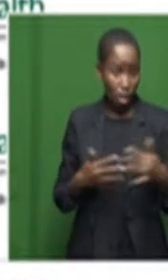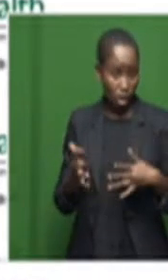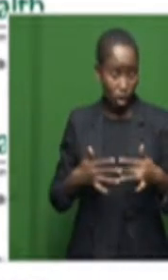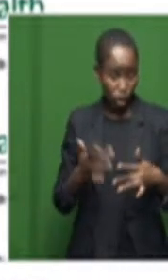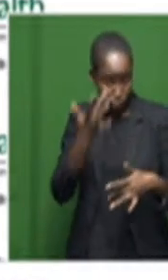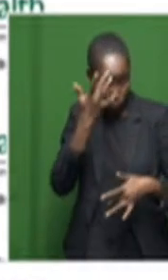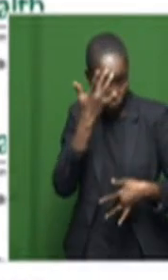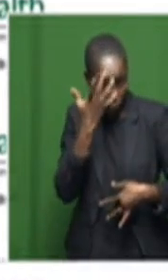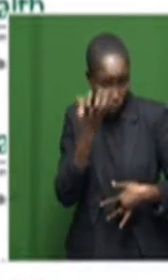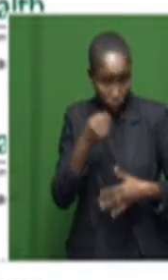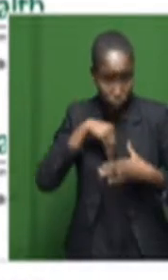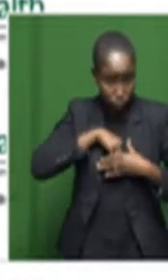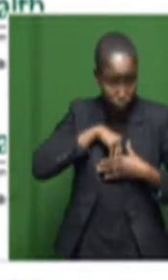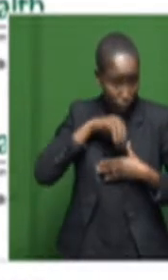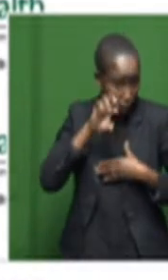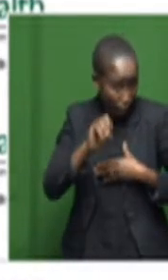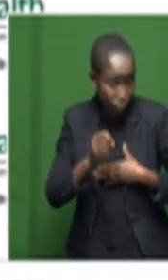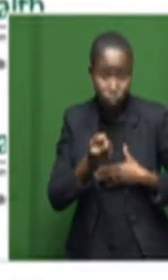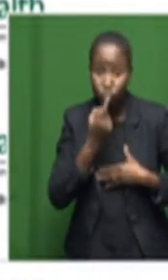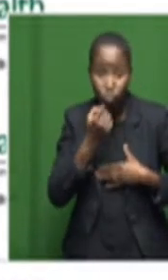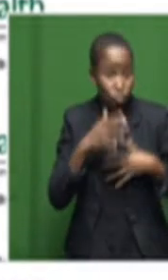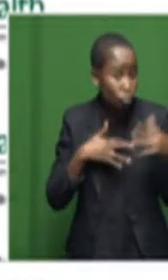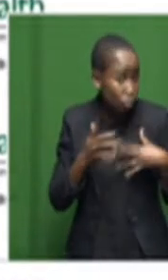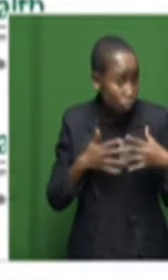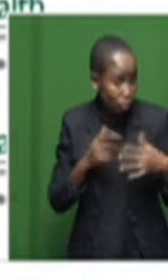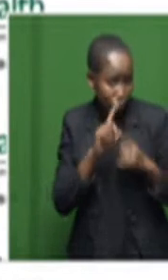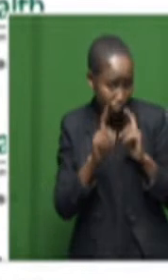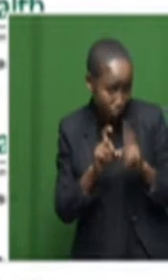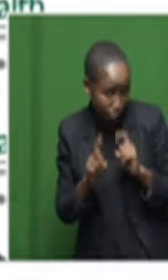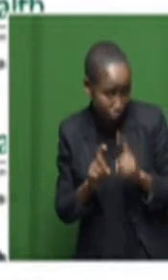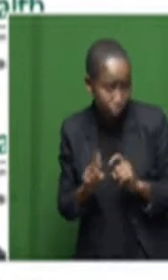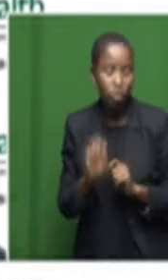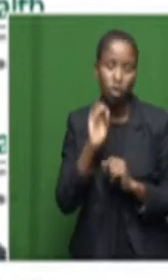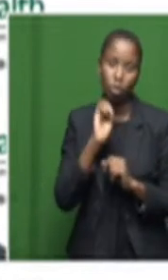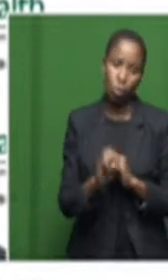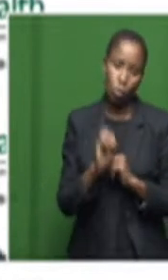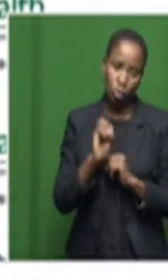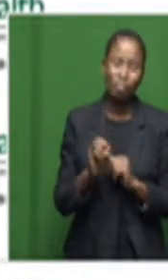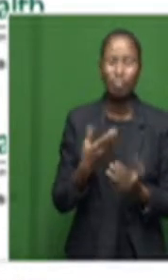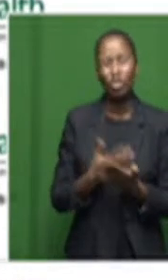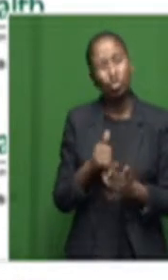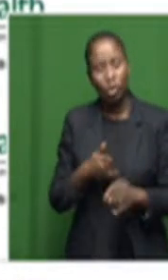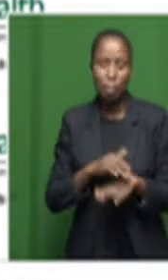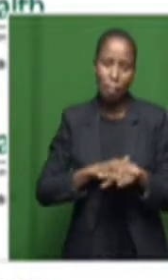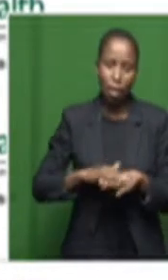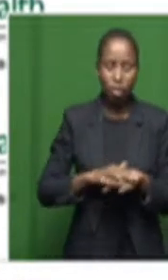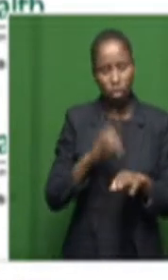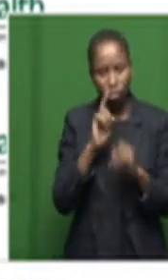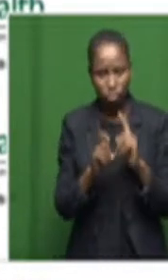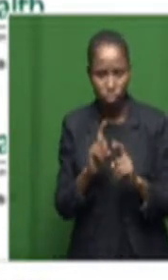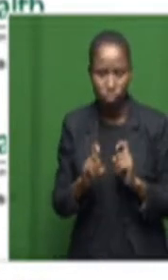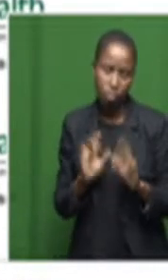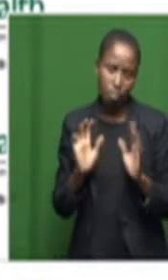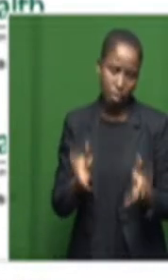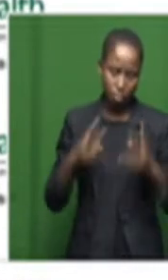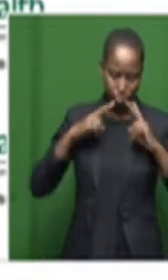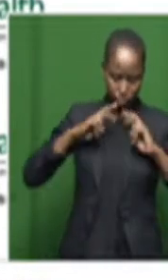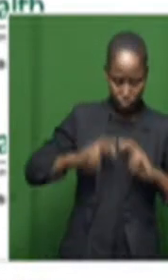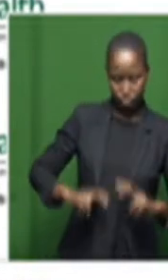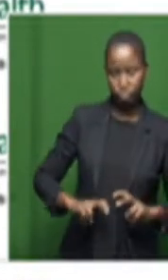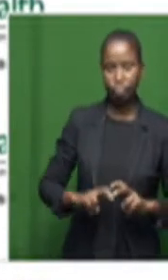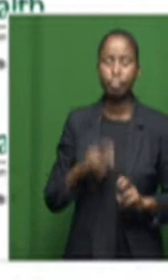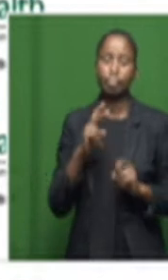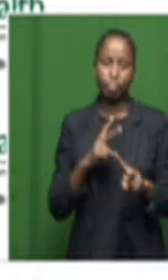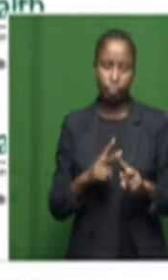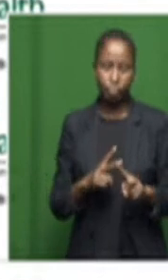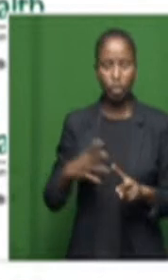comorbidities, treatments you are taking, and so on. Just a basic medical screening, including whether